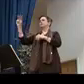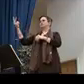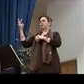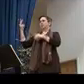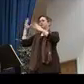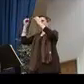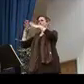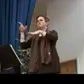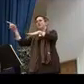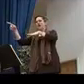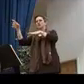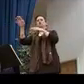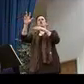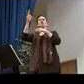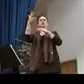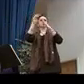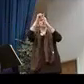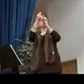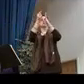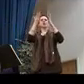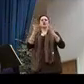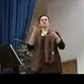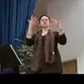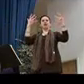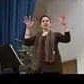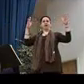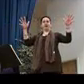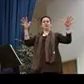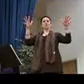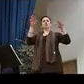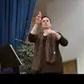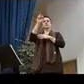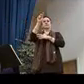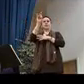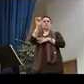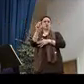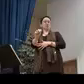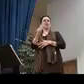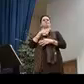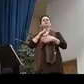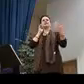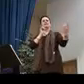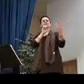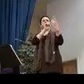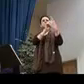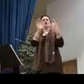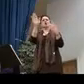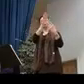please meet your candidate graduate in heritage hall.